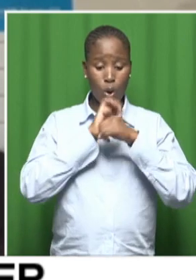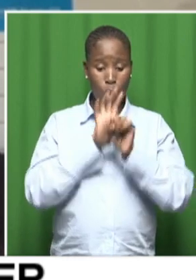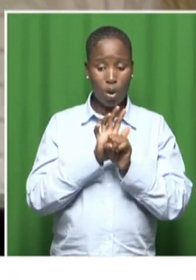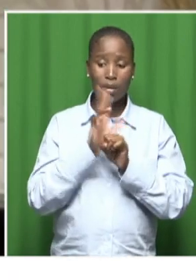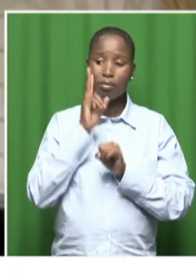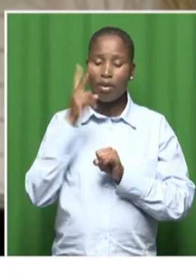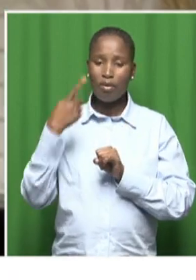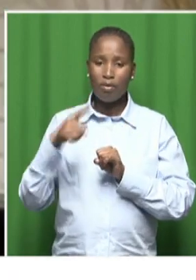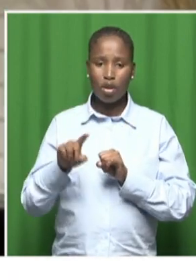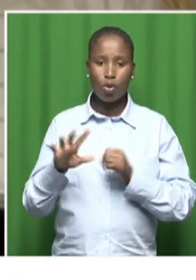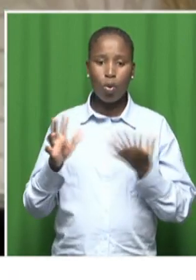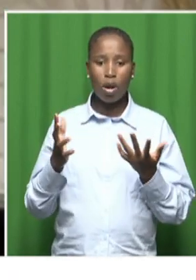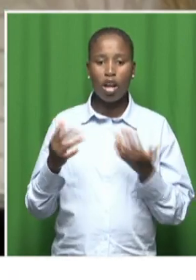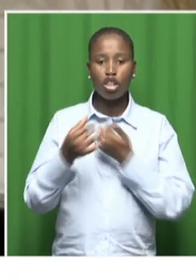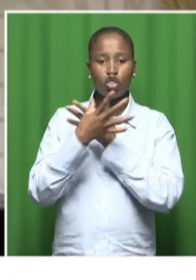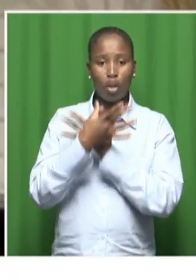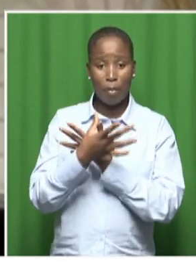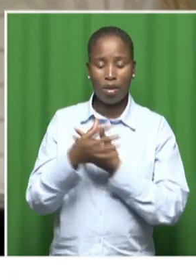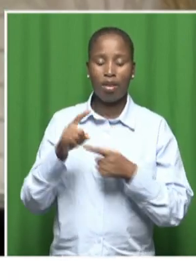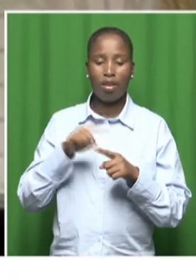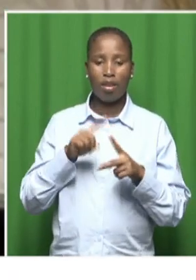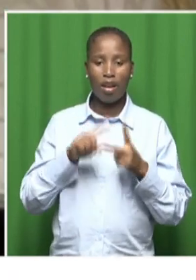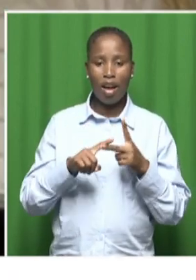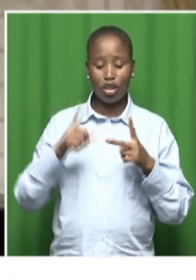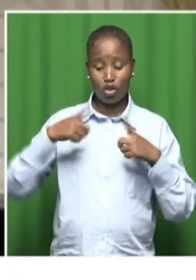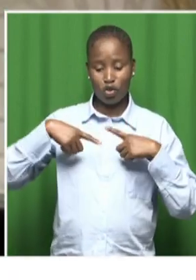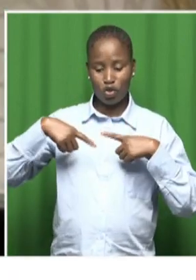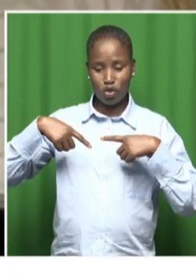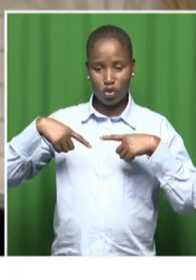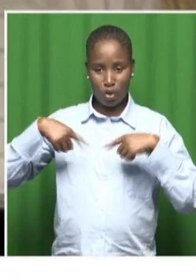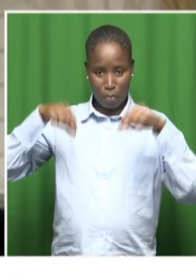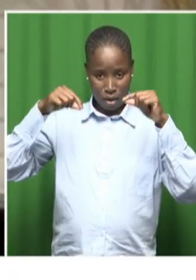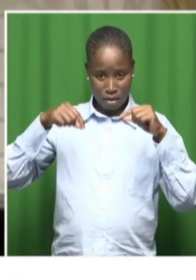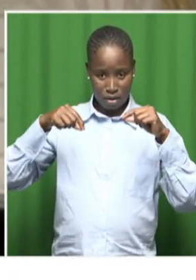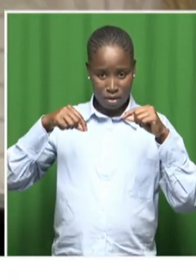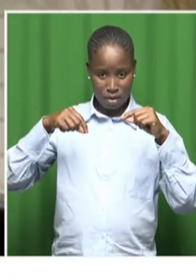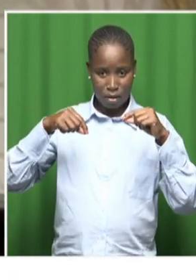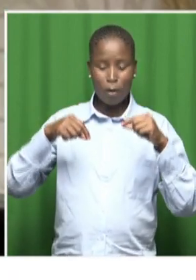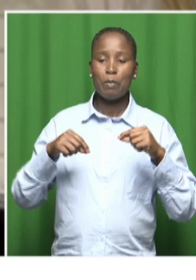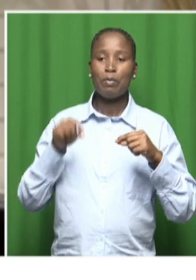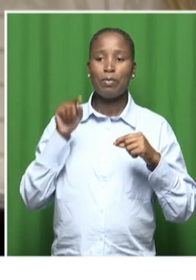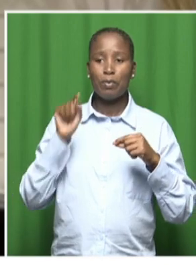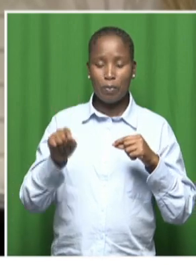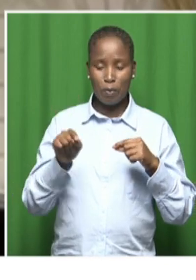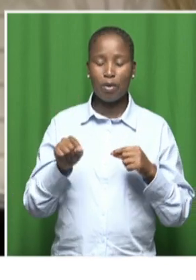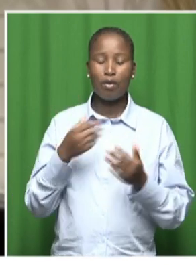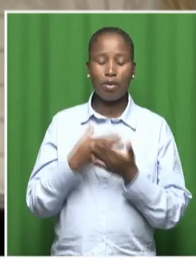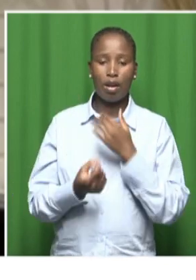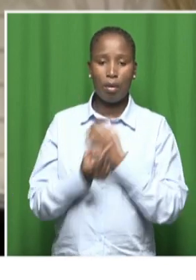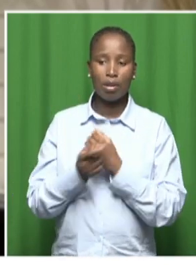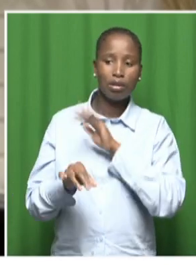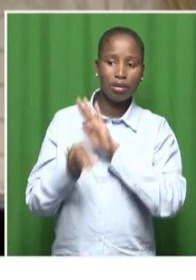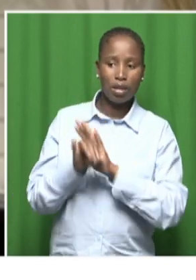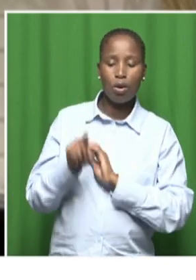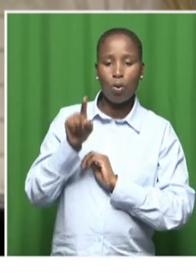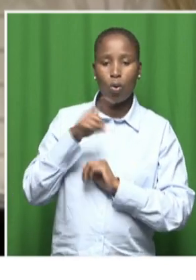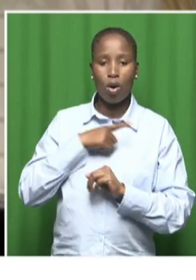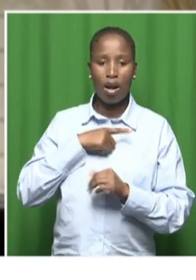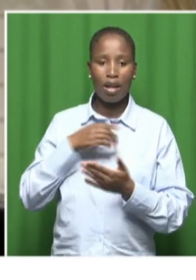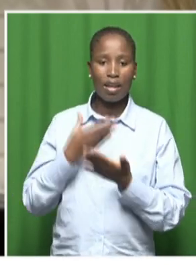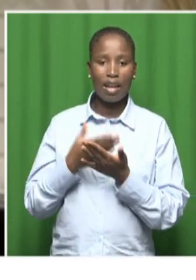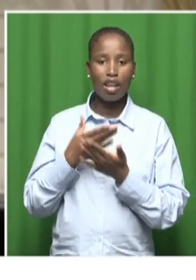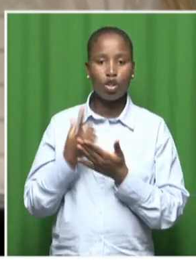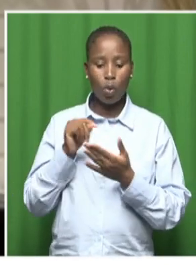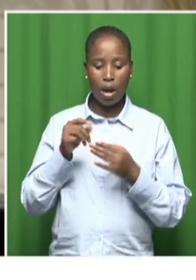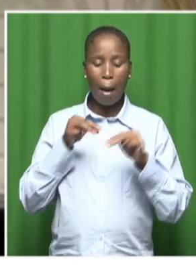and Japan have been very generous in providing support through UNICEF to the Department of Health to strengthen the cold chain